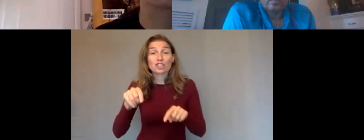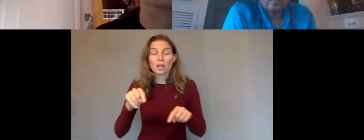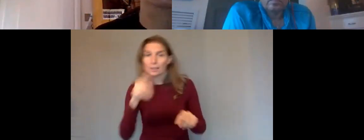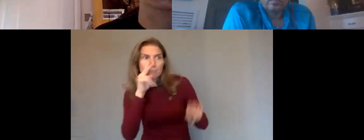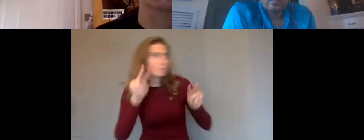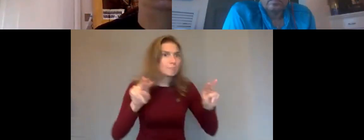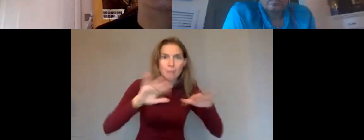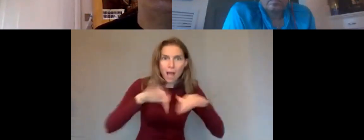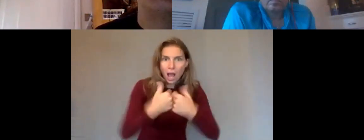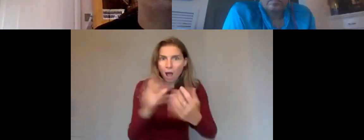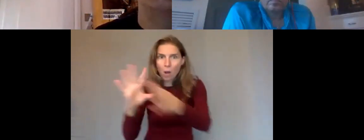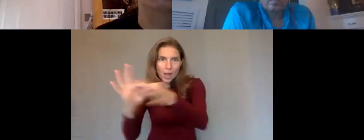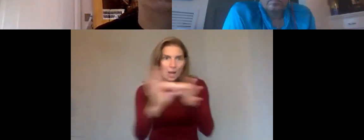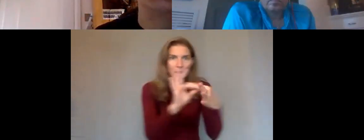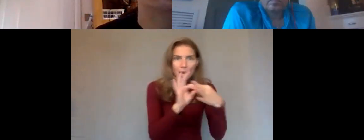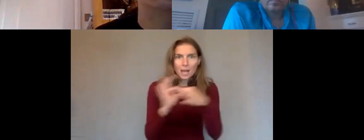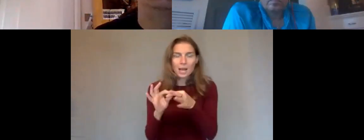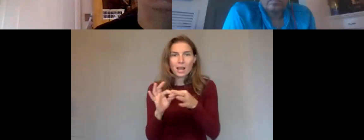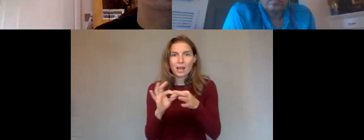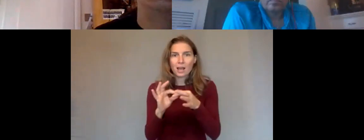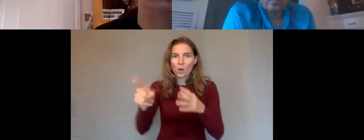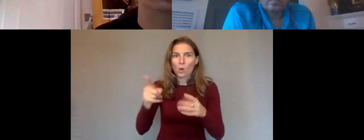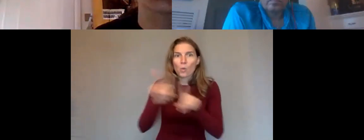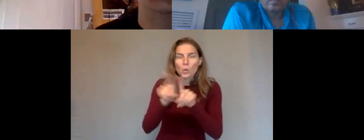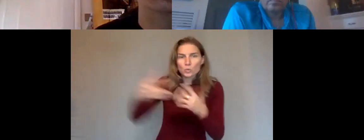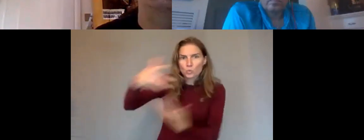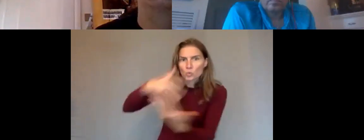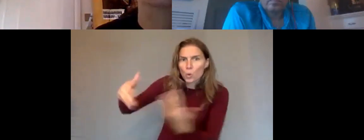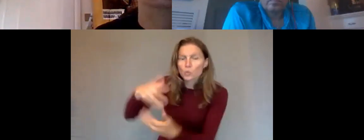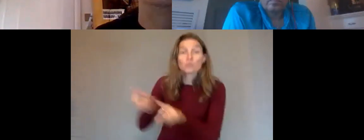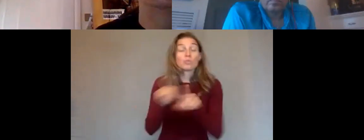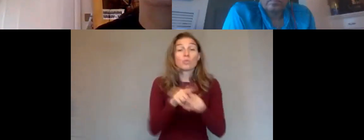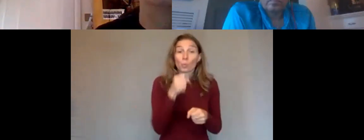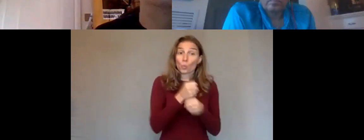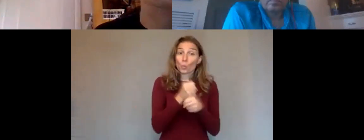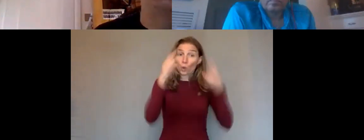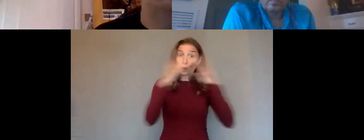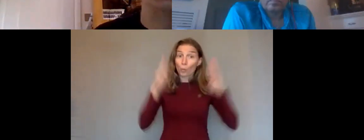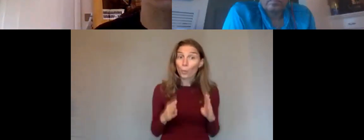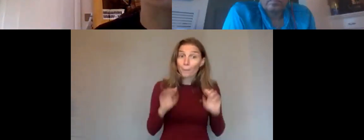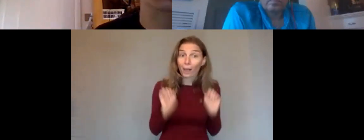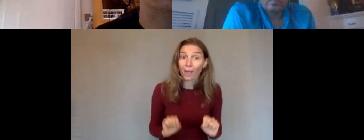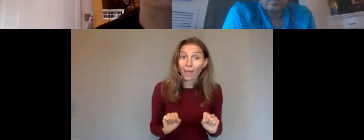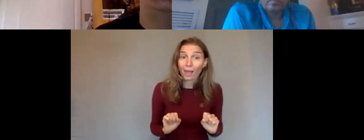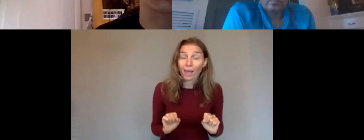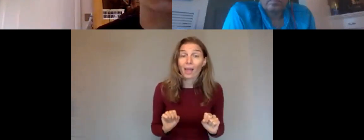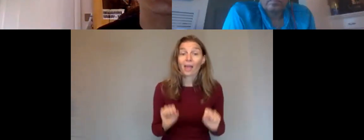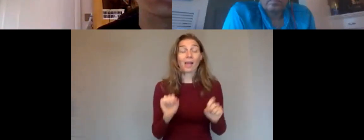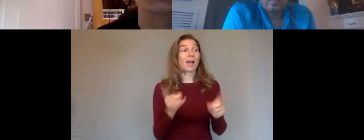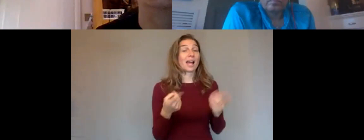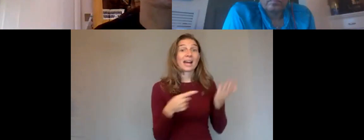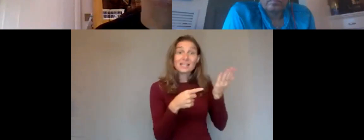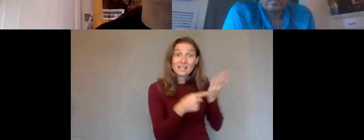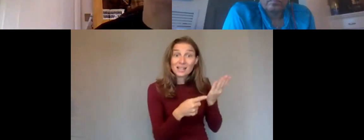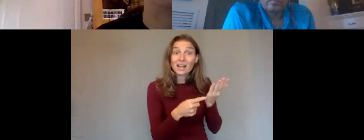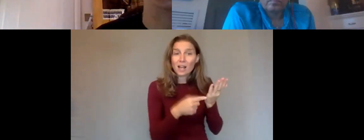up to do social stuff, employment at home, and how this business of technology being a great